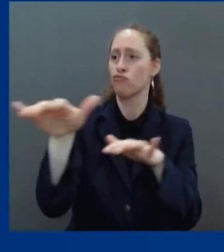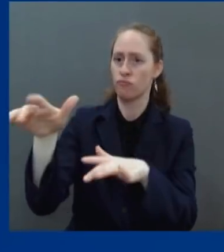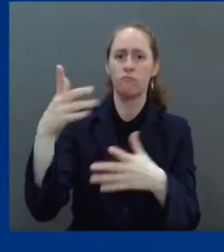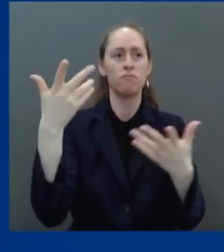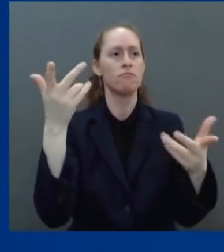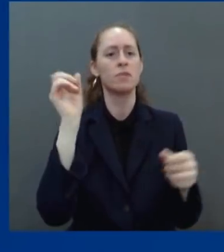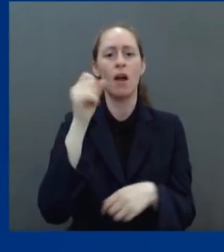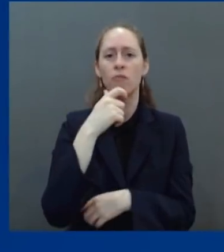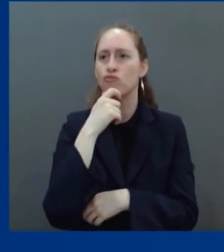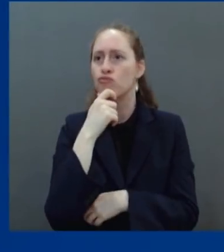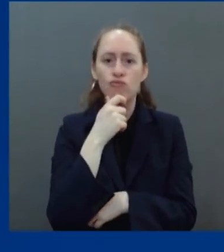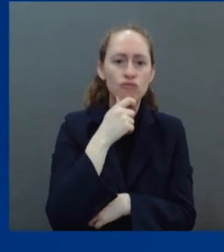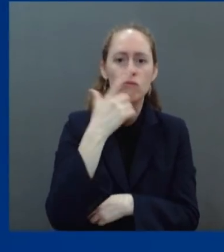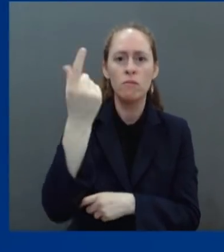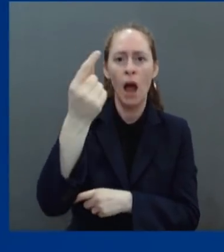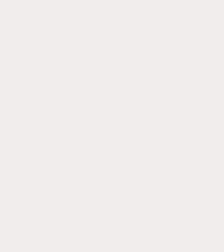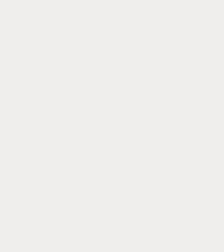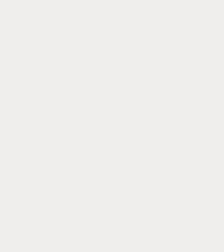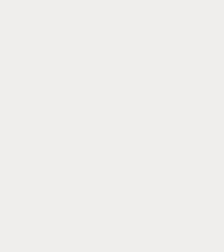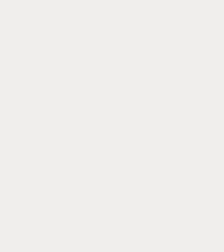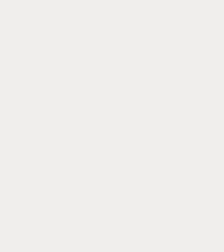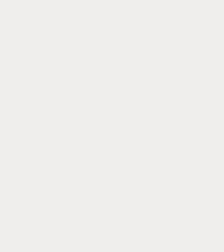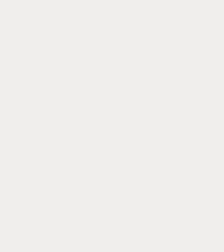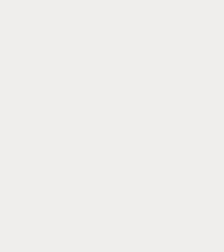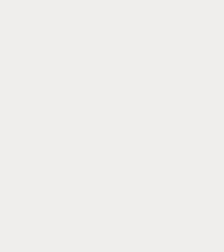about vaccines and about testings.